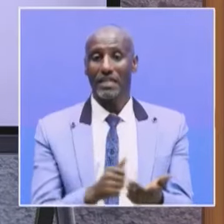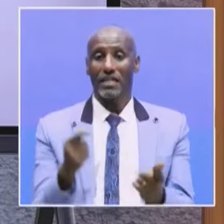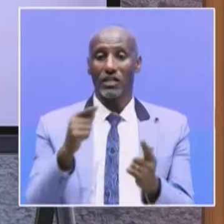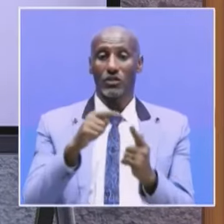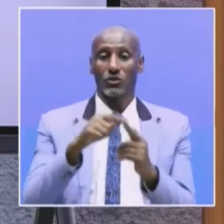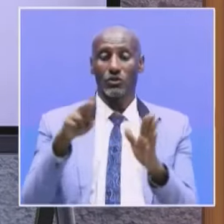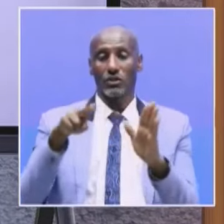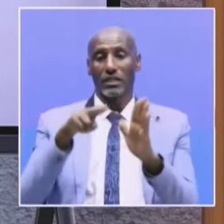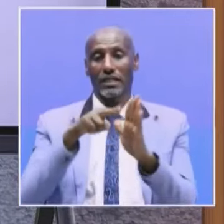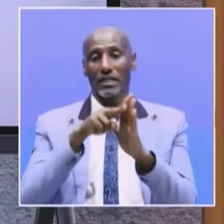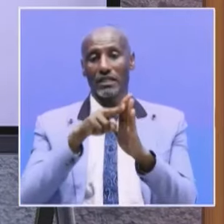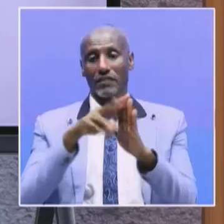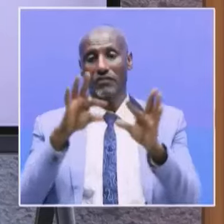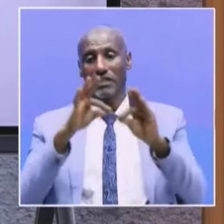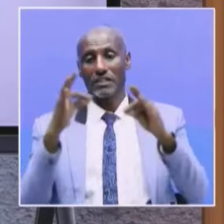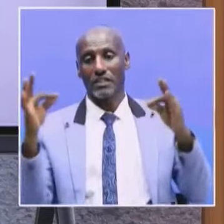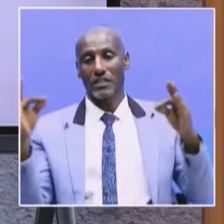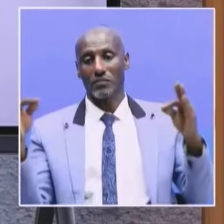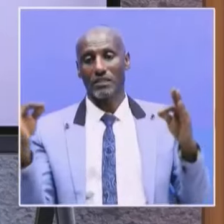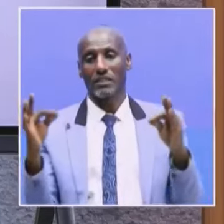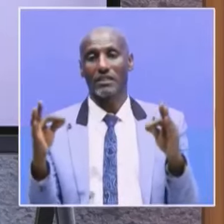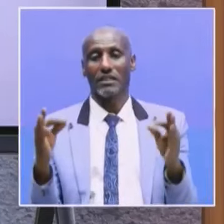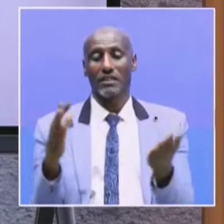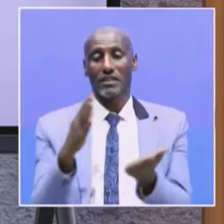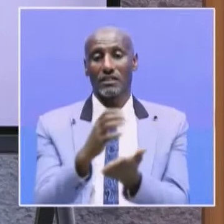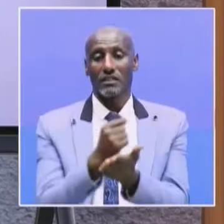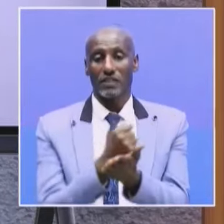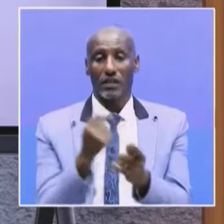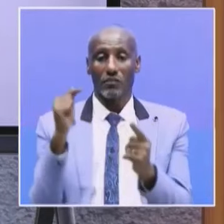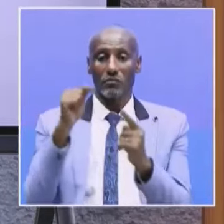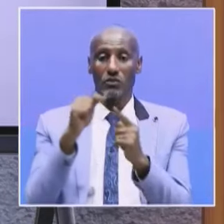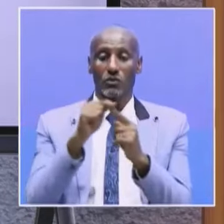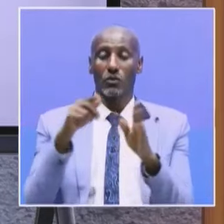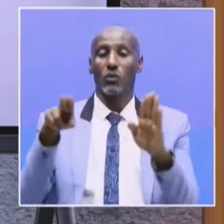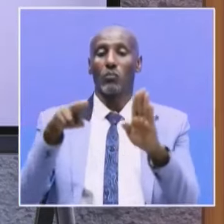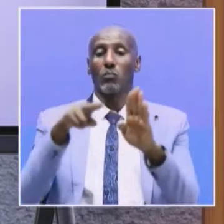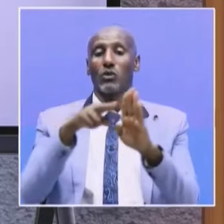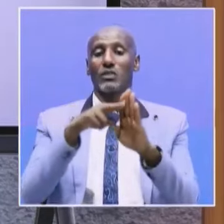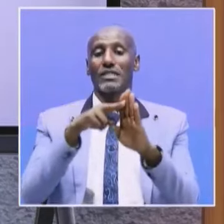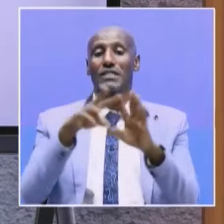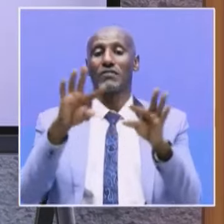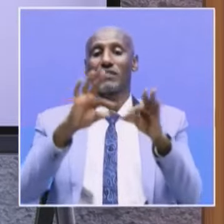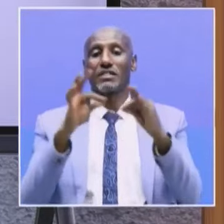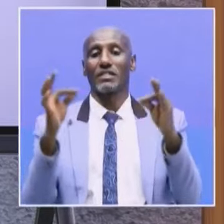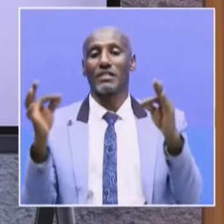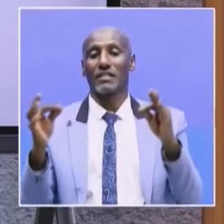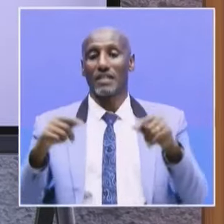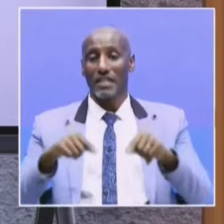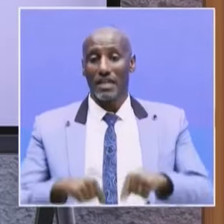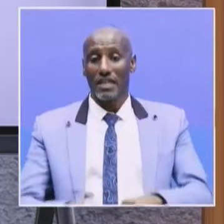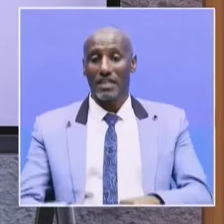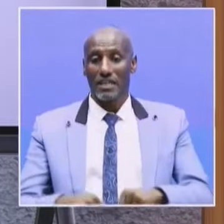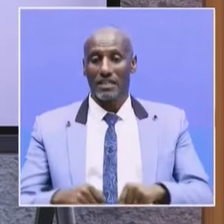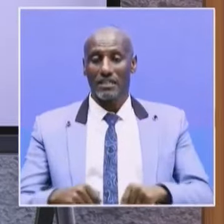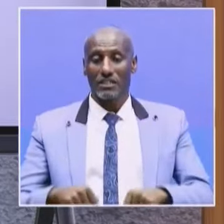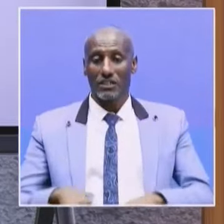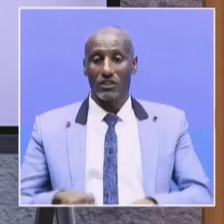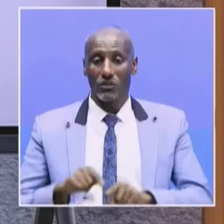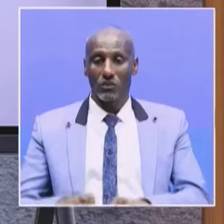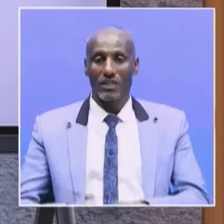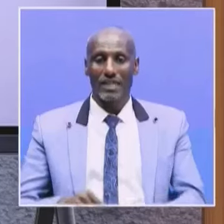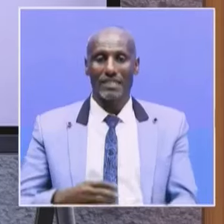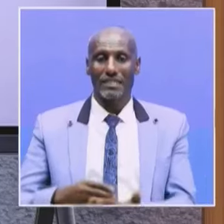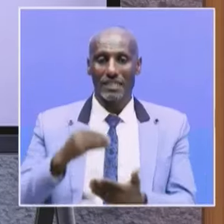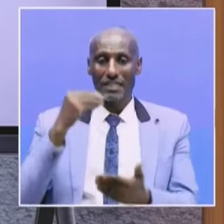negative statement, we can use some to positive statement. This is today's lesson.